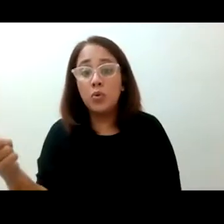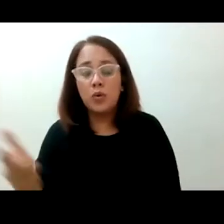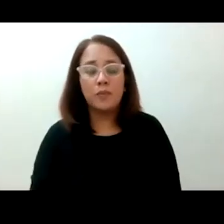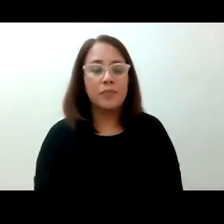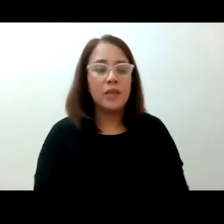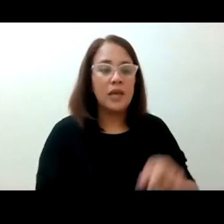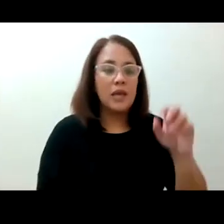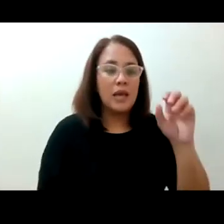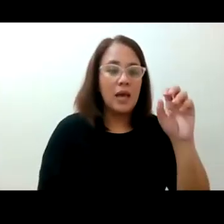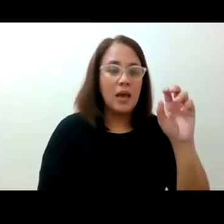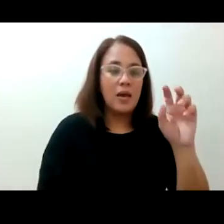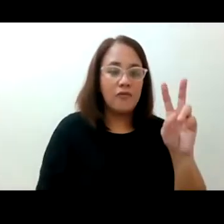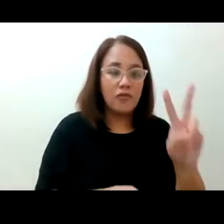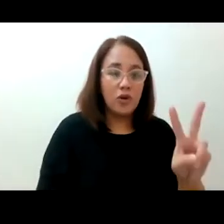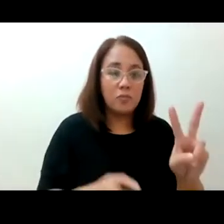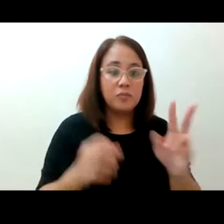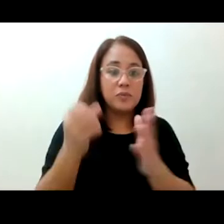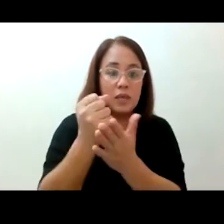subject, object.